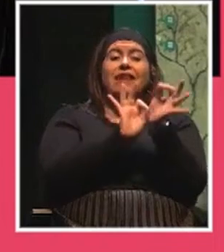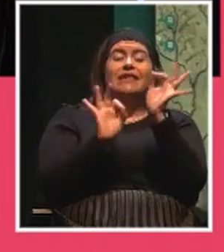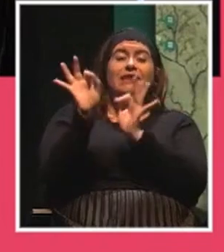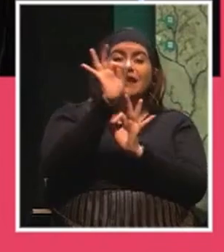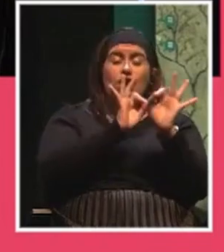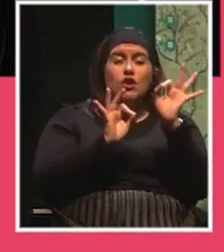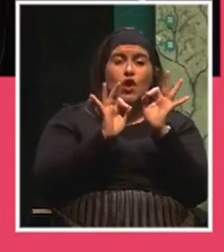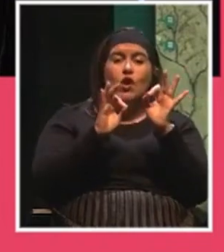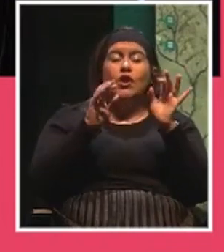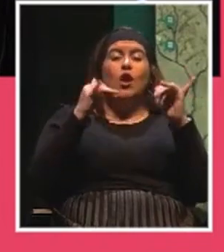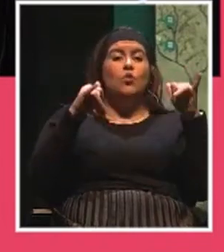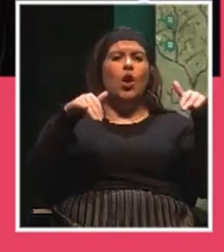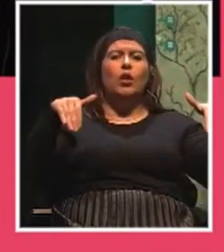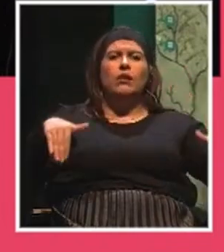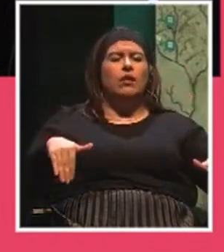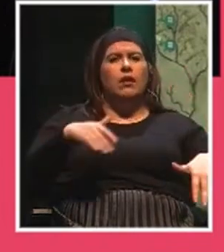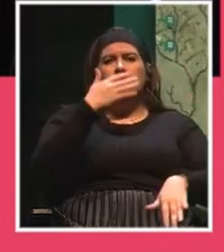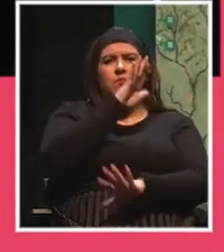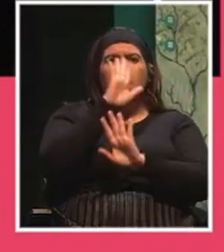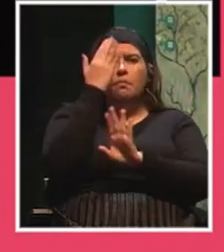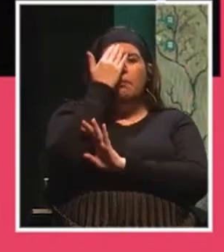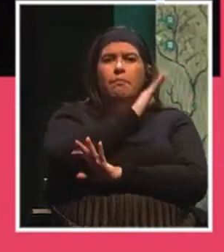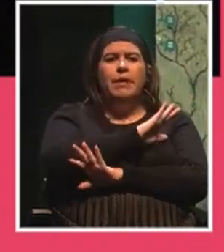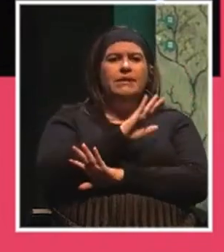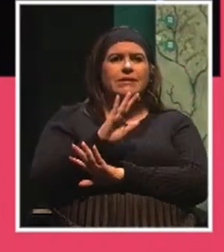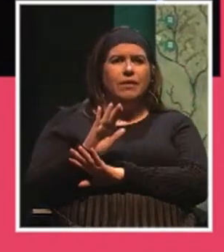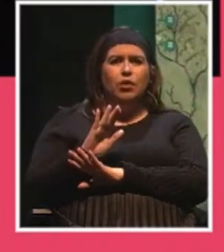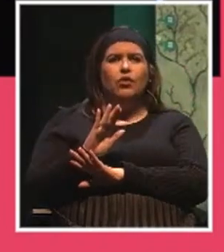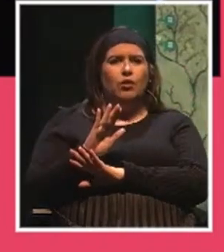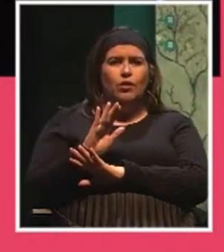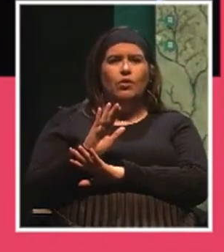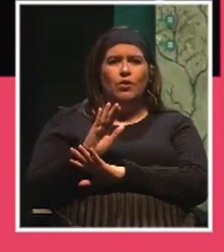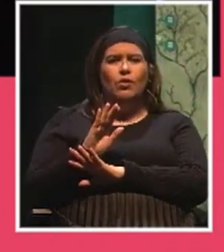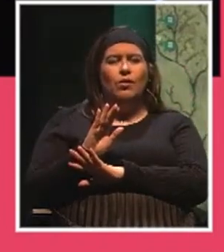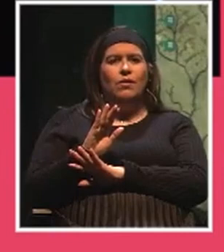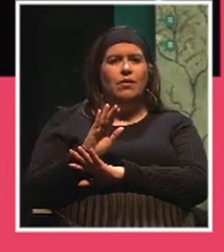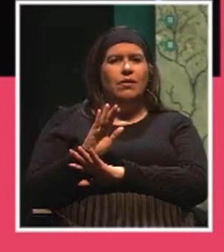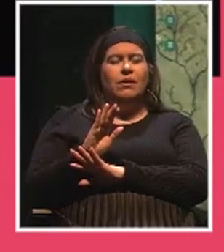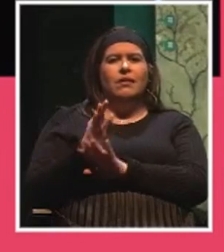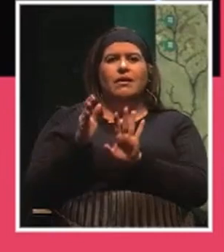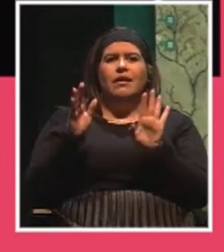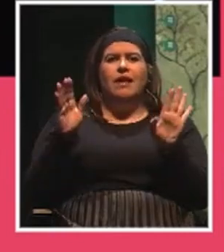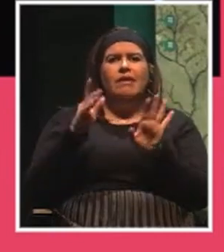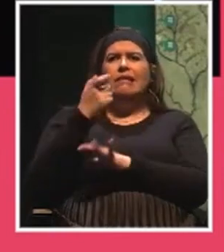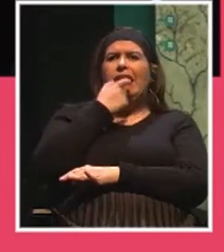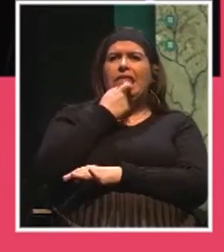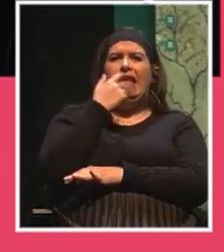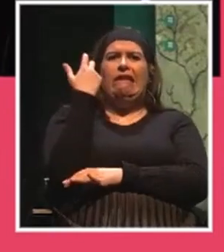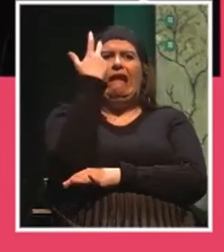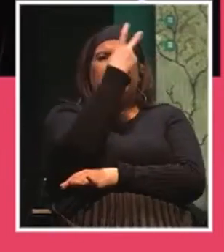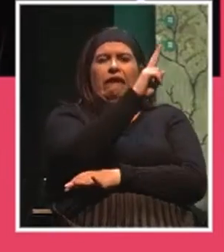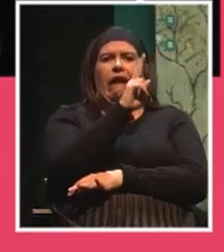is sick. It's like just over the top great because they did it in England and the Brits are the best at this. And